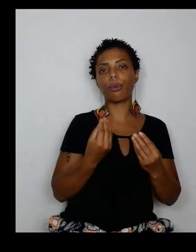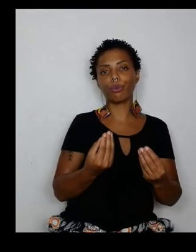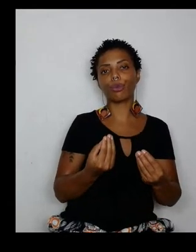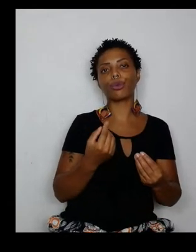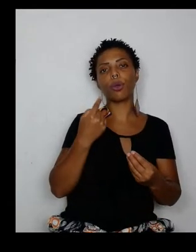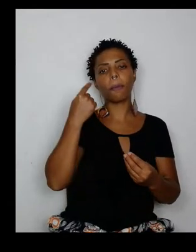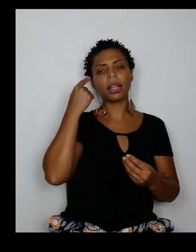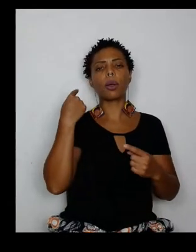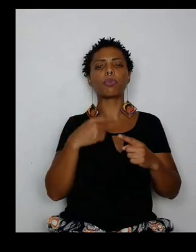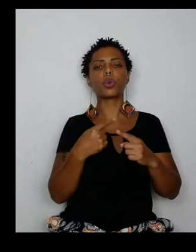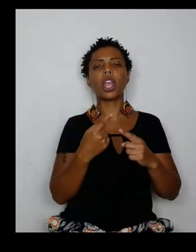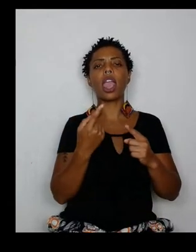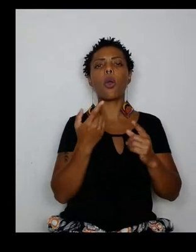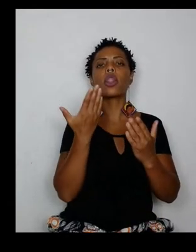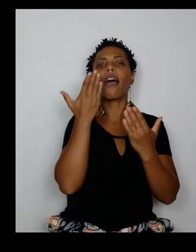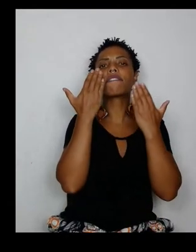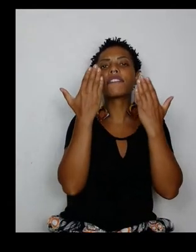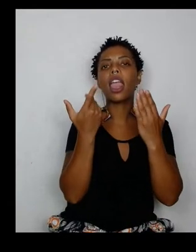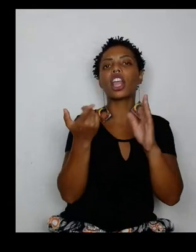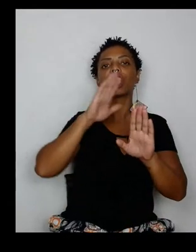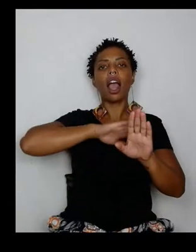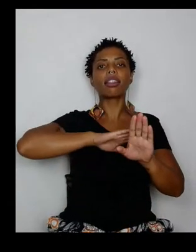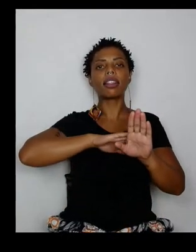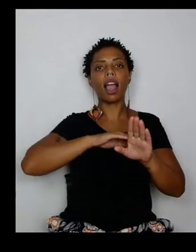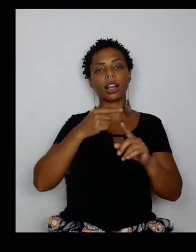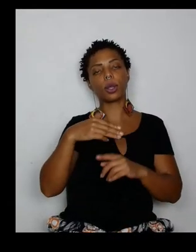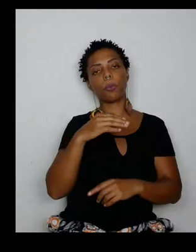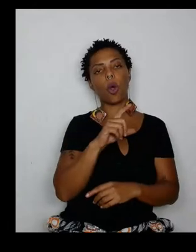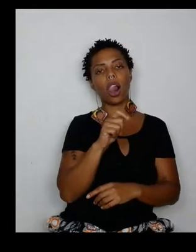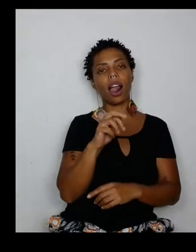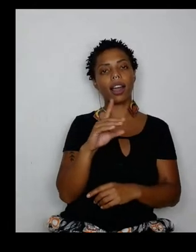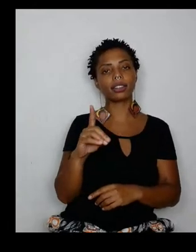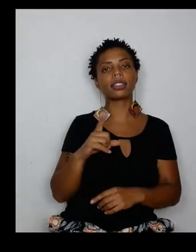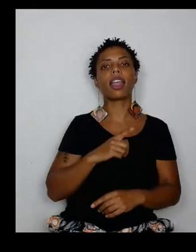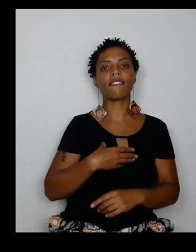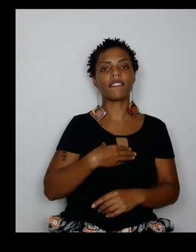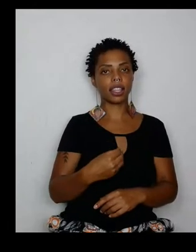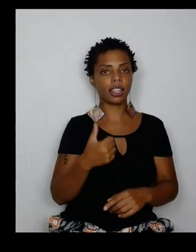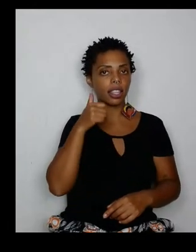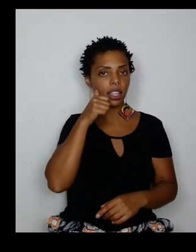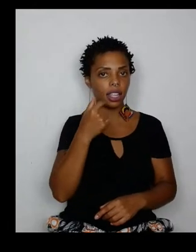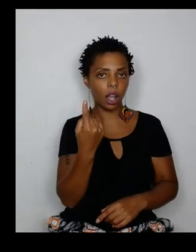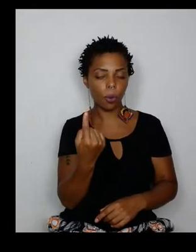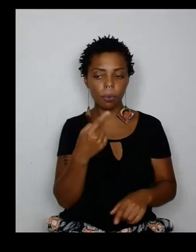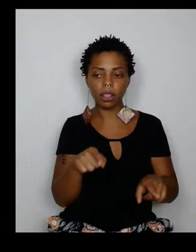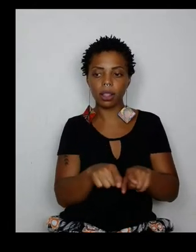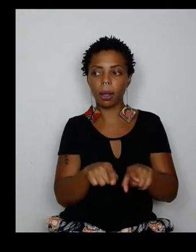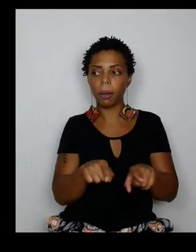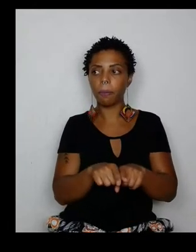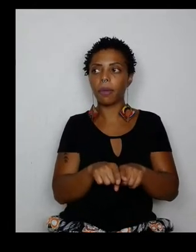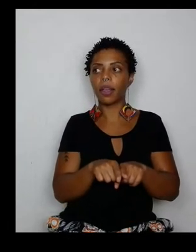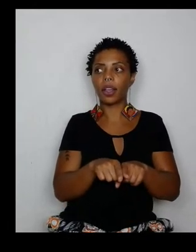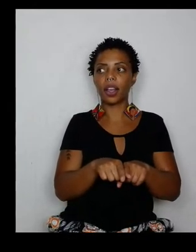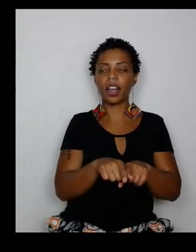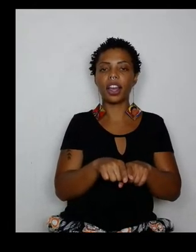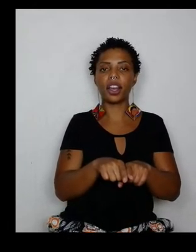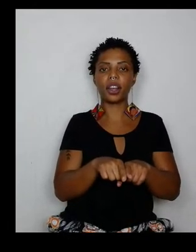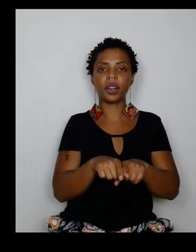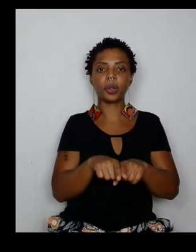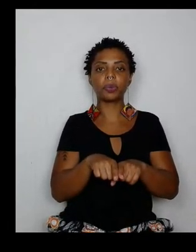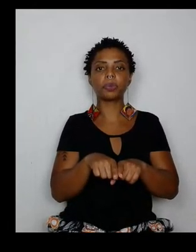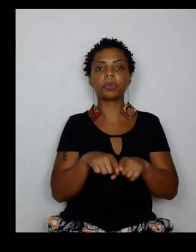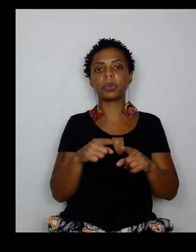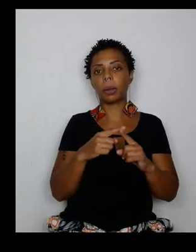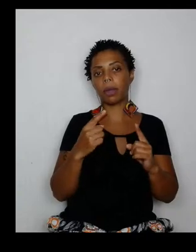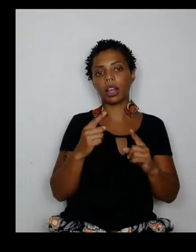then you know thought to have been made a part of the daughter we're not going to even go down there and to think about that i want to think rather about